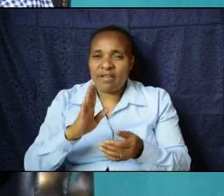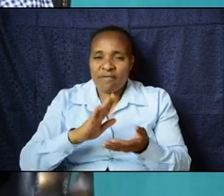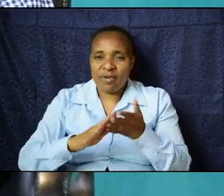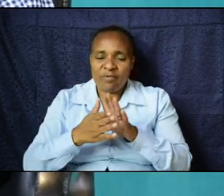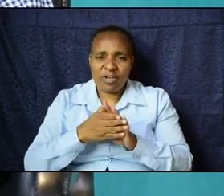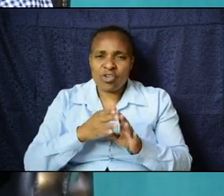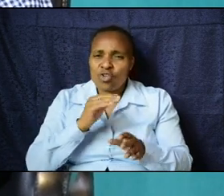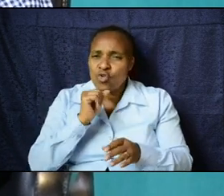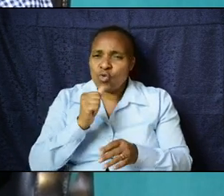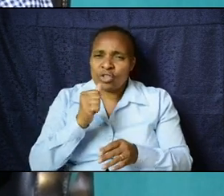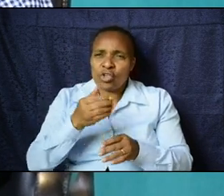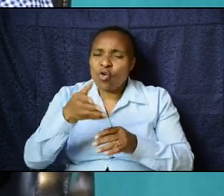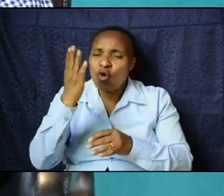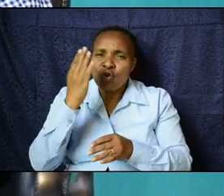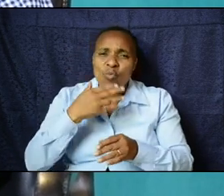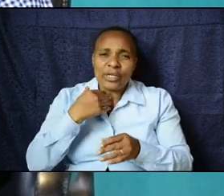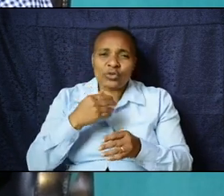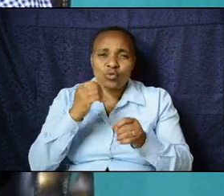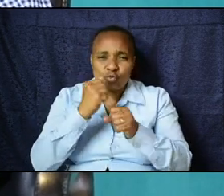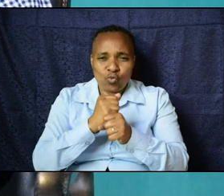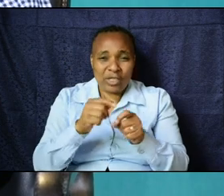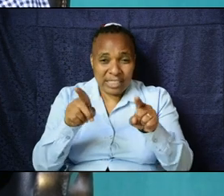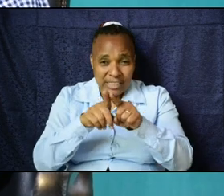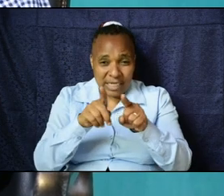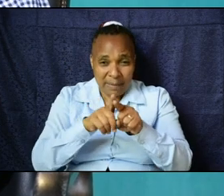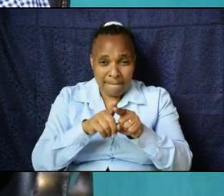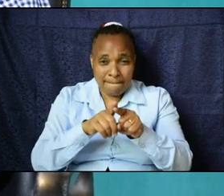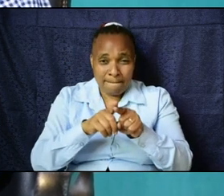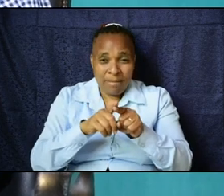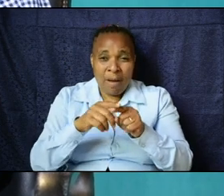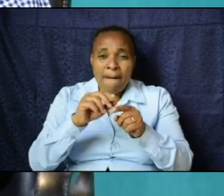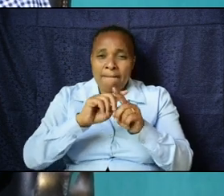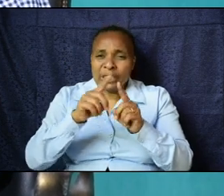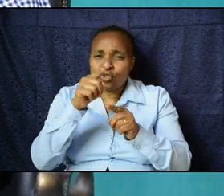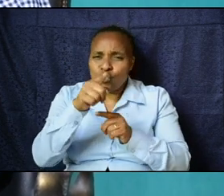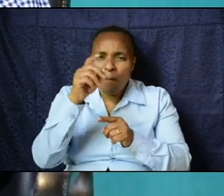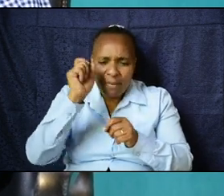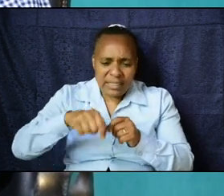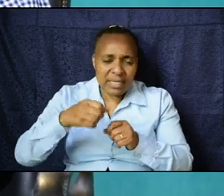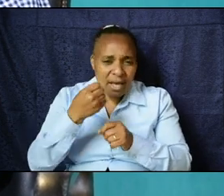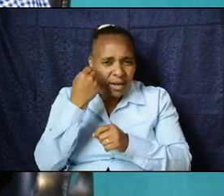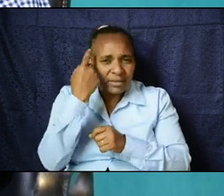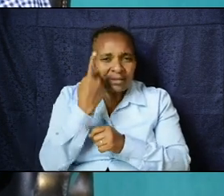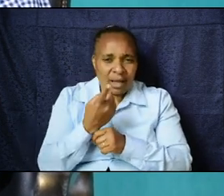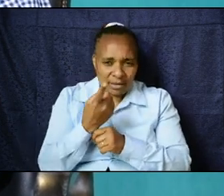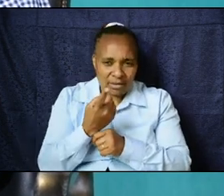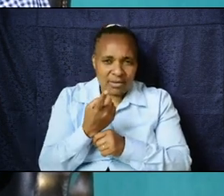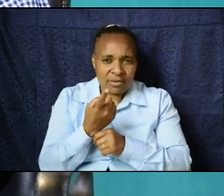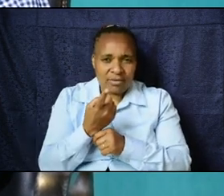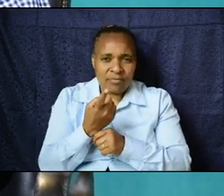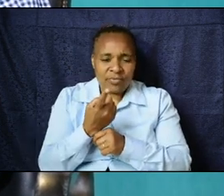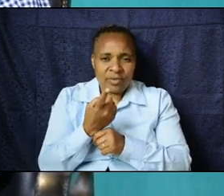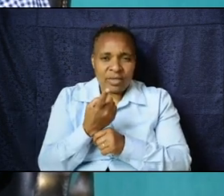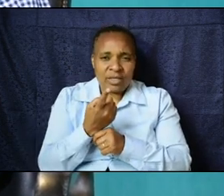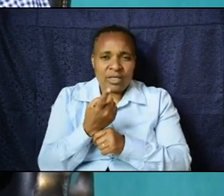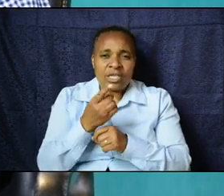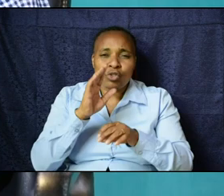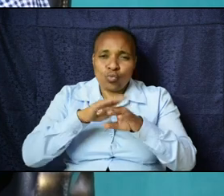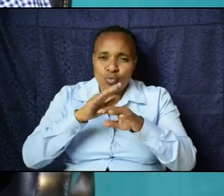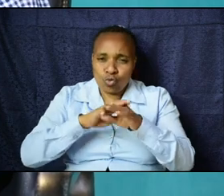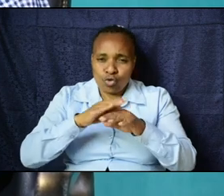God wants to do butter trade, but so that you understand that you need to forgive